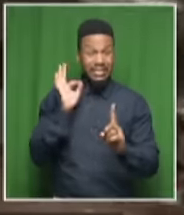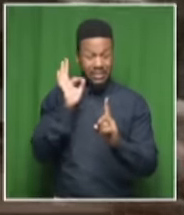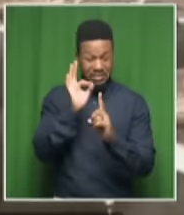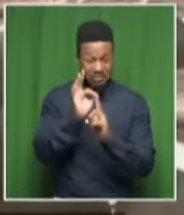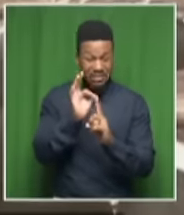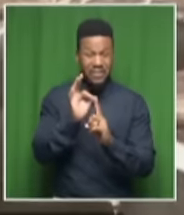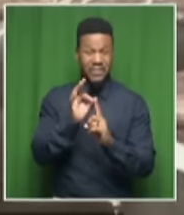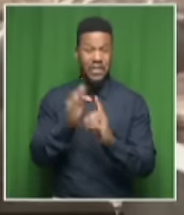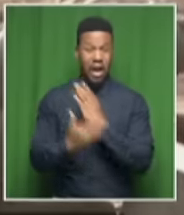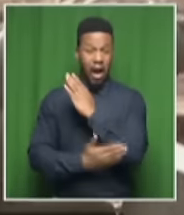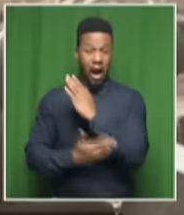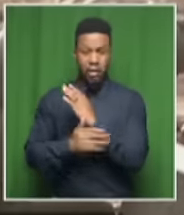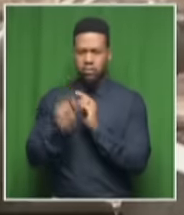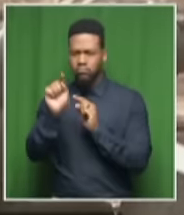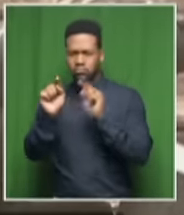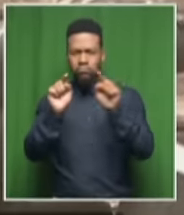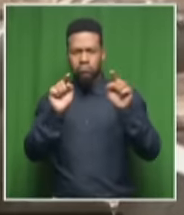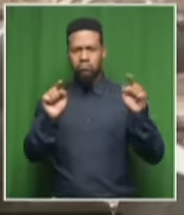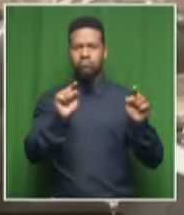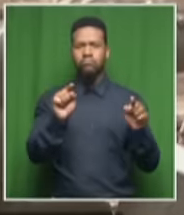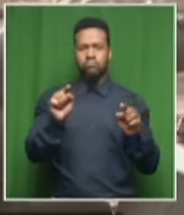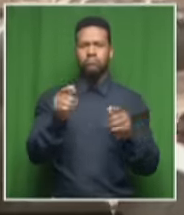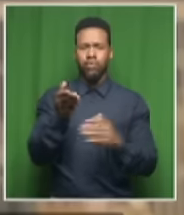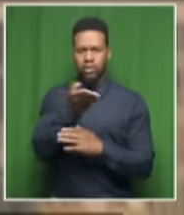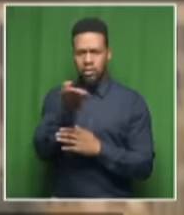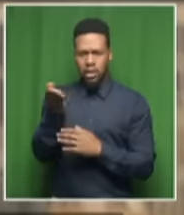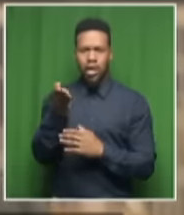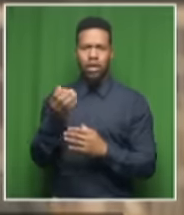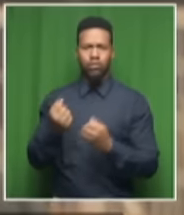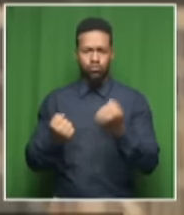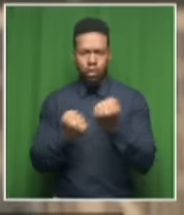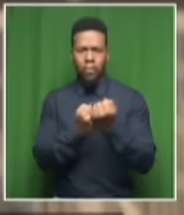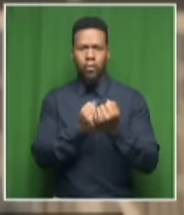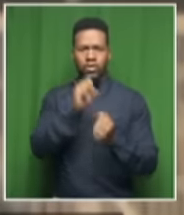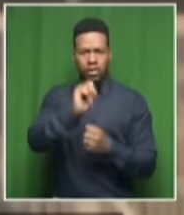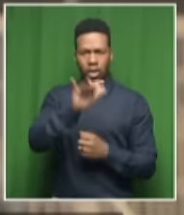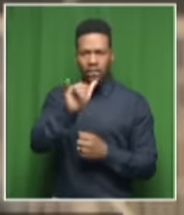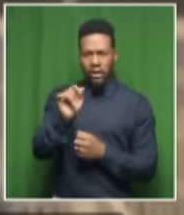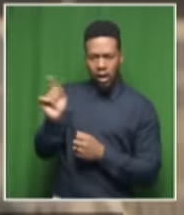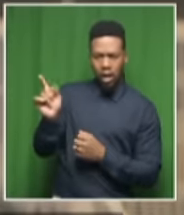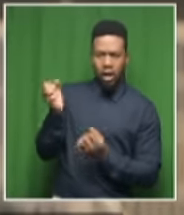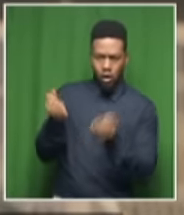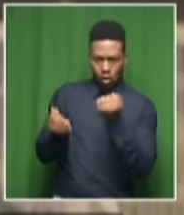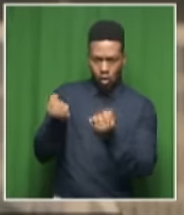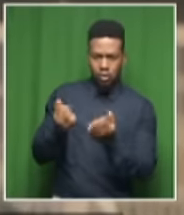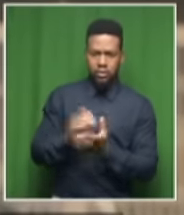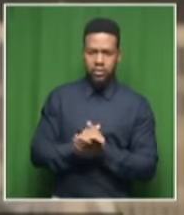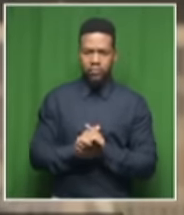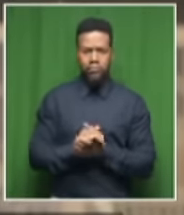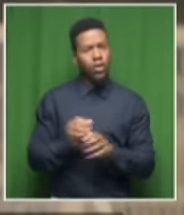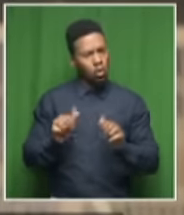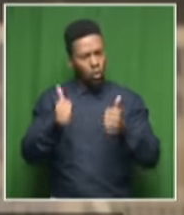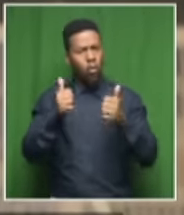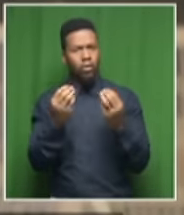that supports the call by South Africa in the court, which we